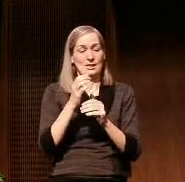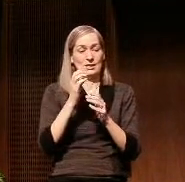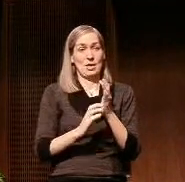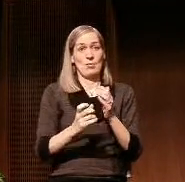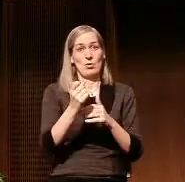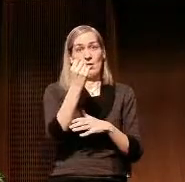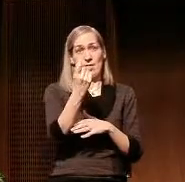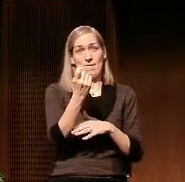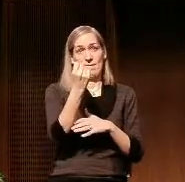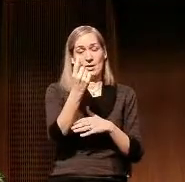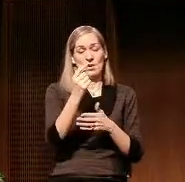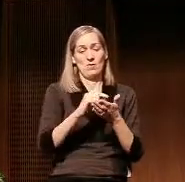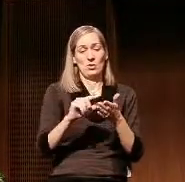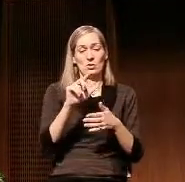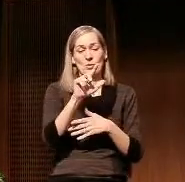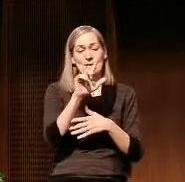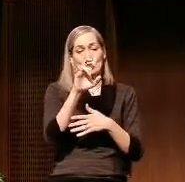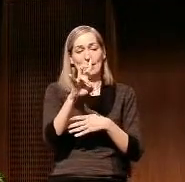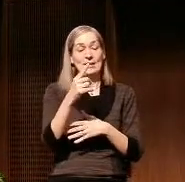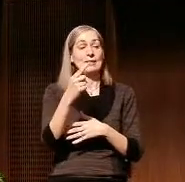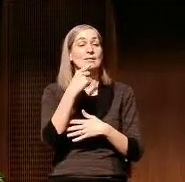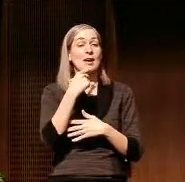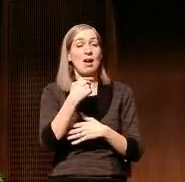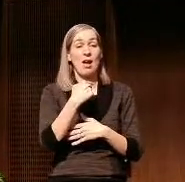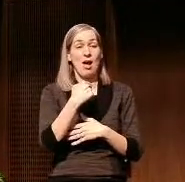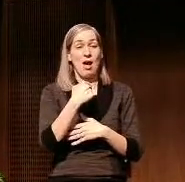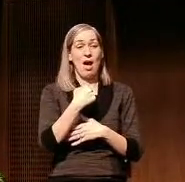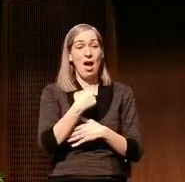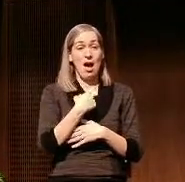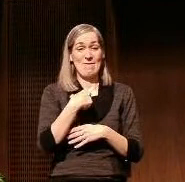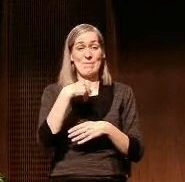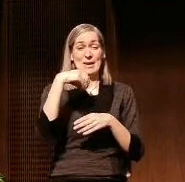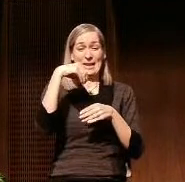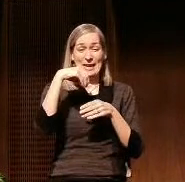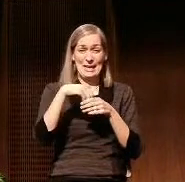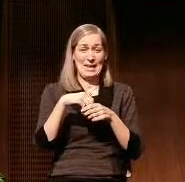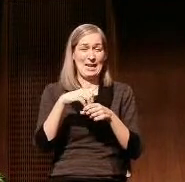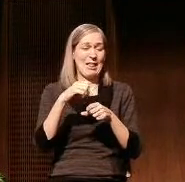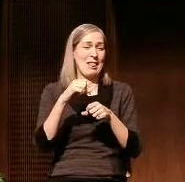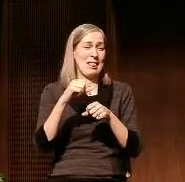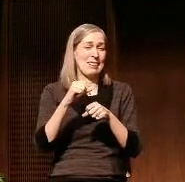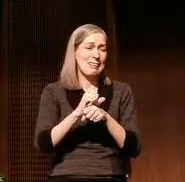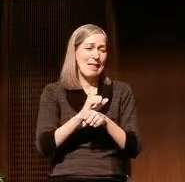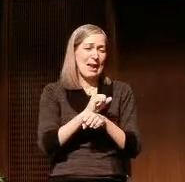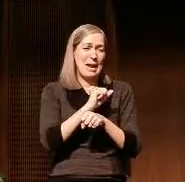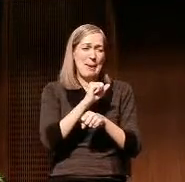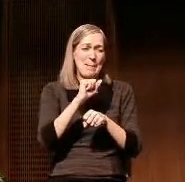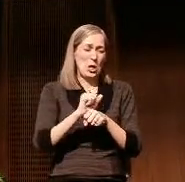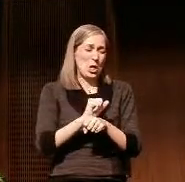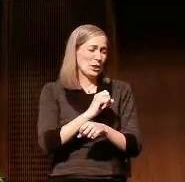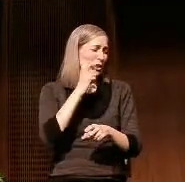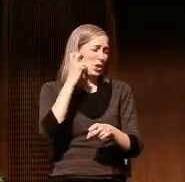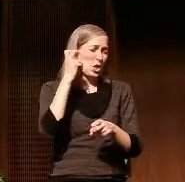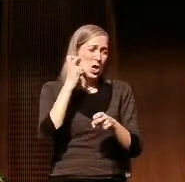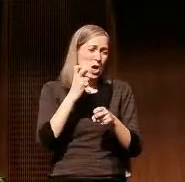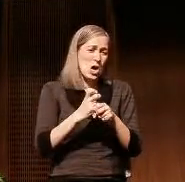chapter 11, verse 27. He said, I've been in labor and